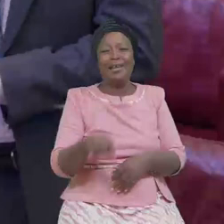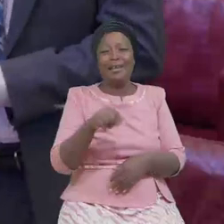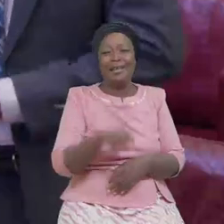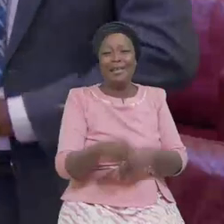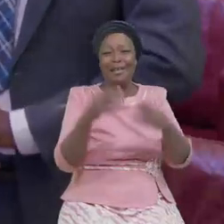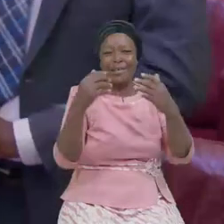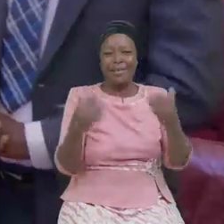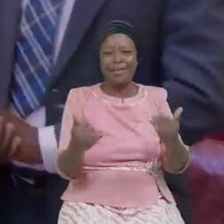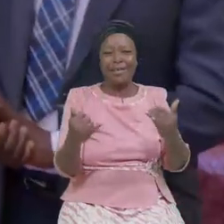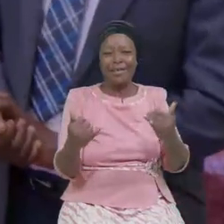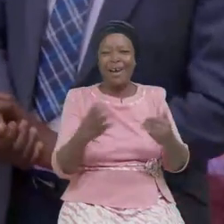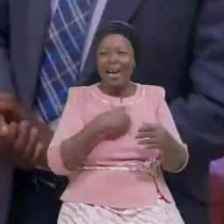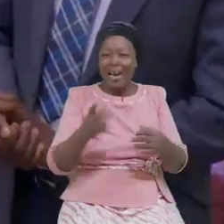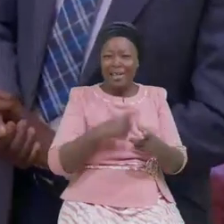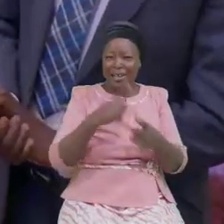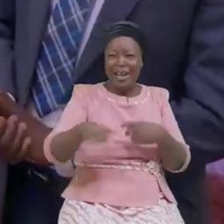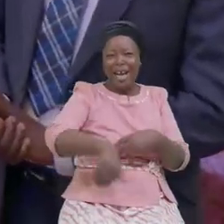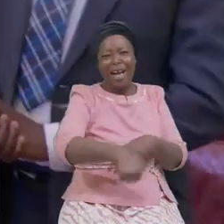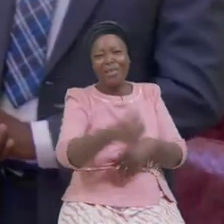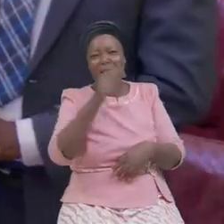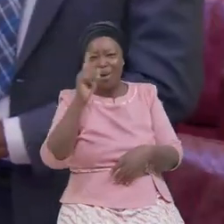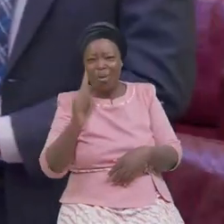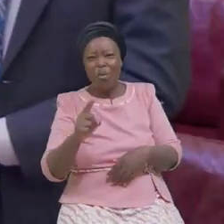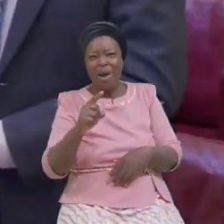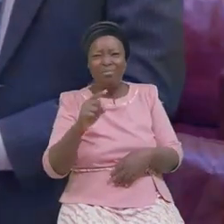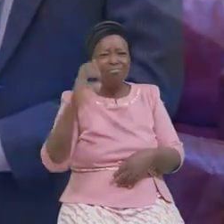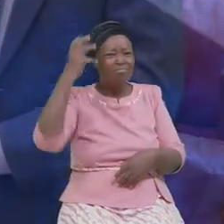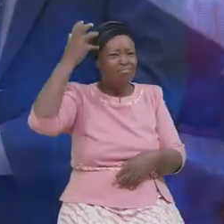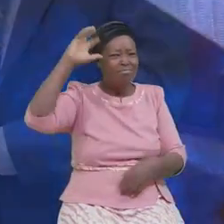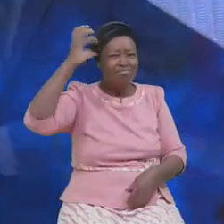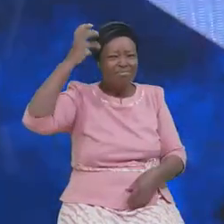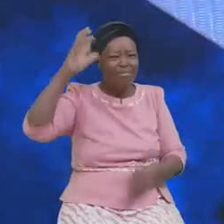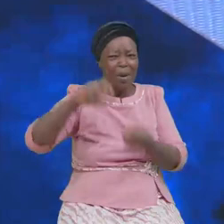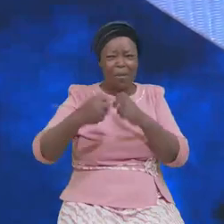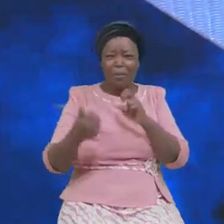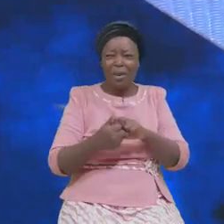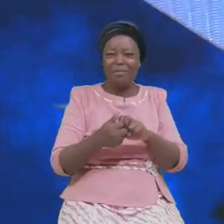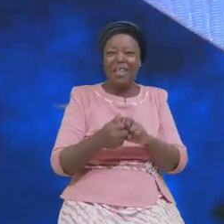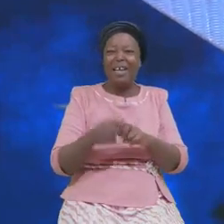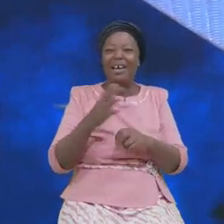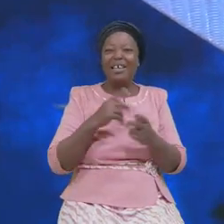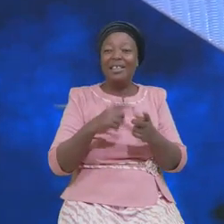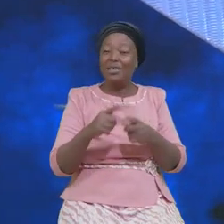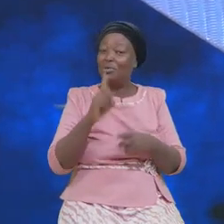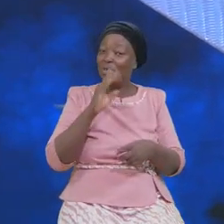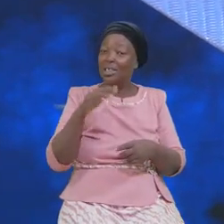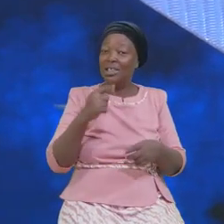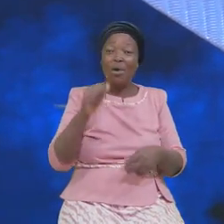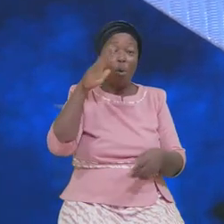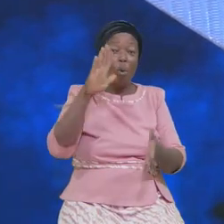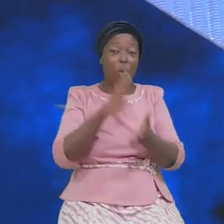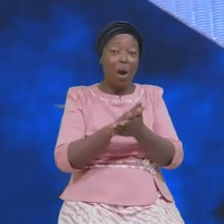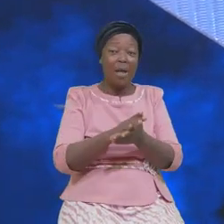And then another one, mental, having mental problem. Actually, the wife